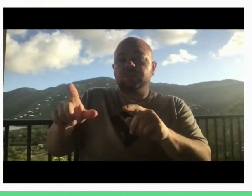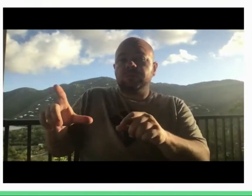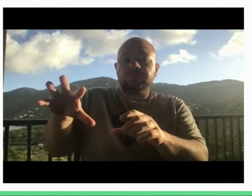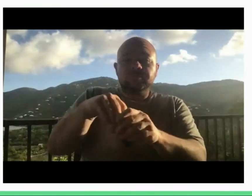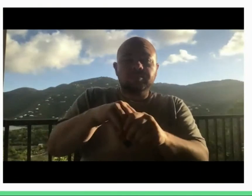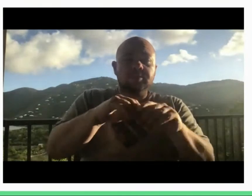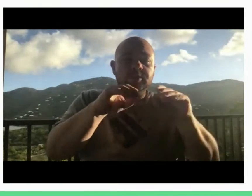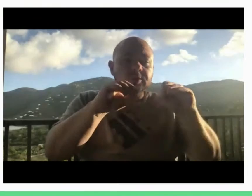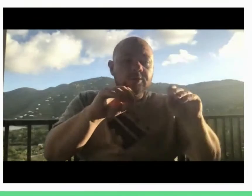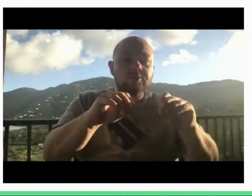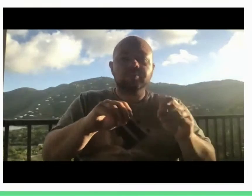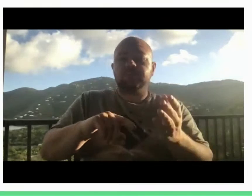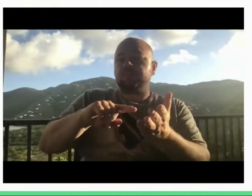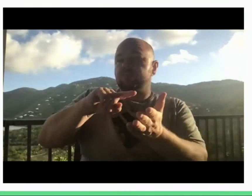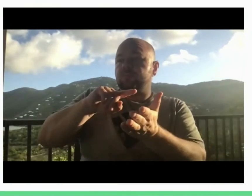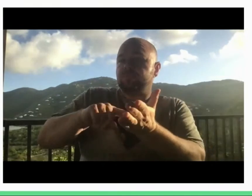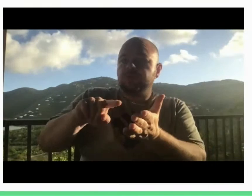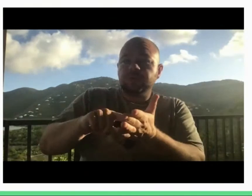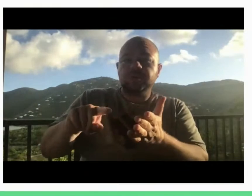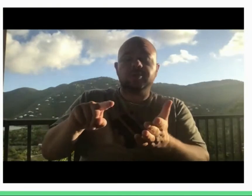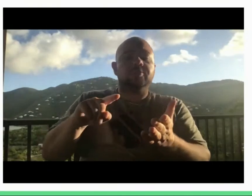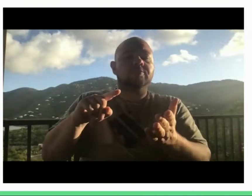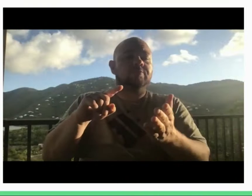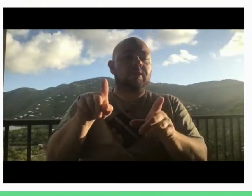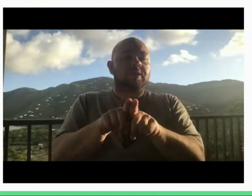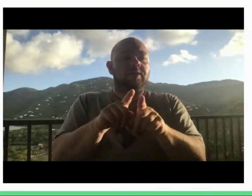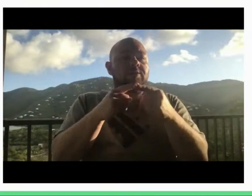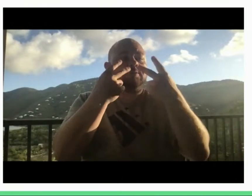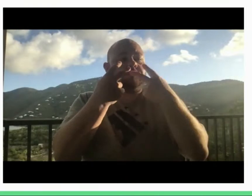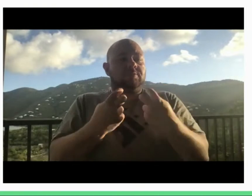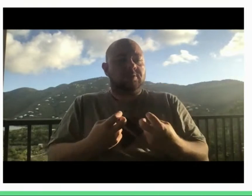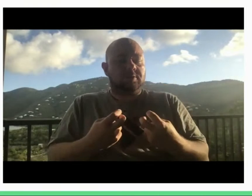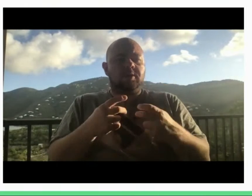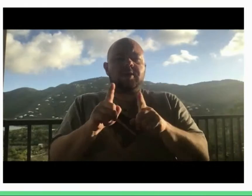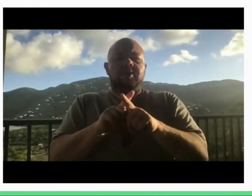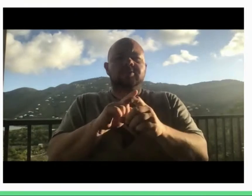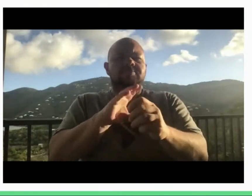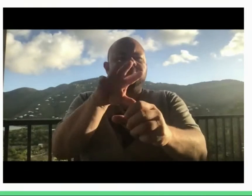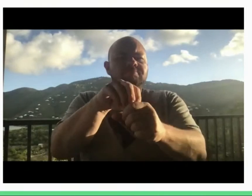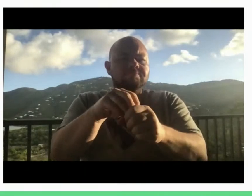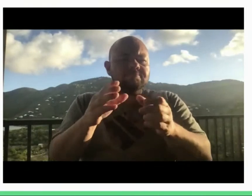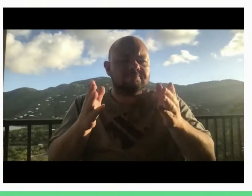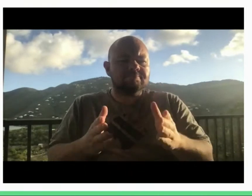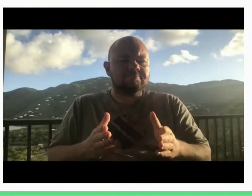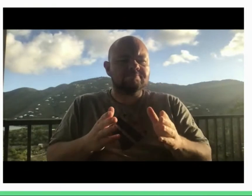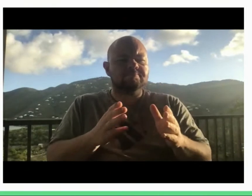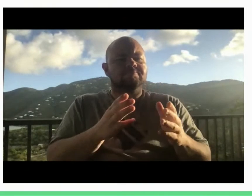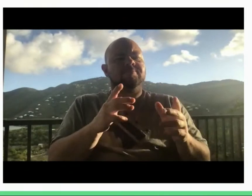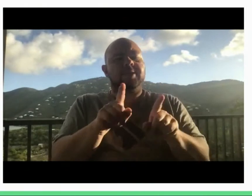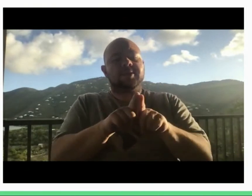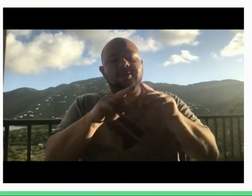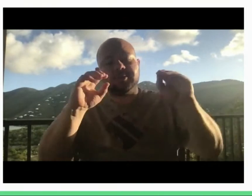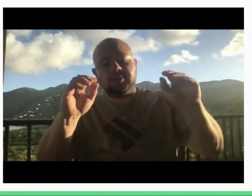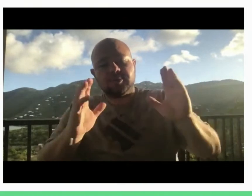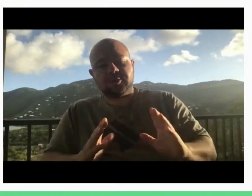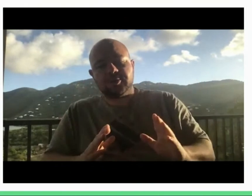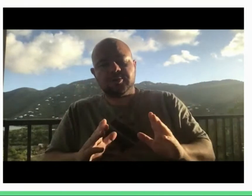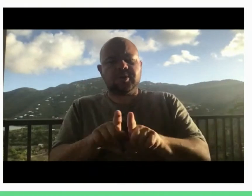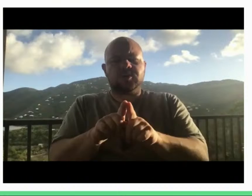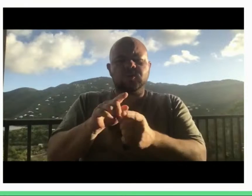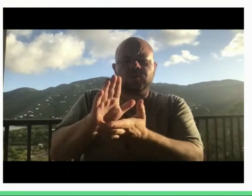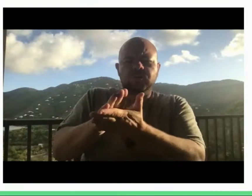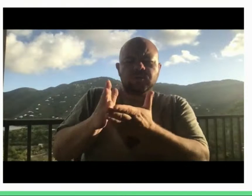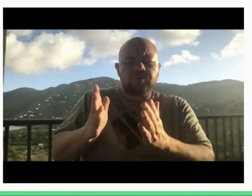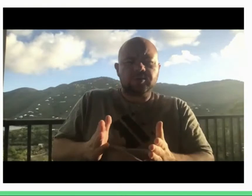attitudes towards deaf people in education and academia as both subjects, participants,